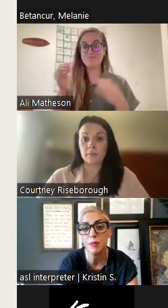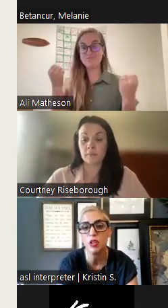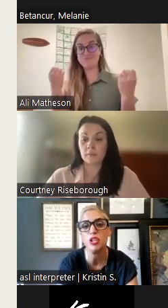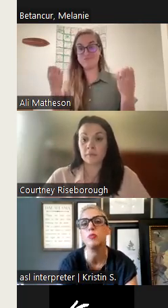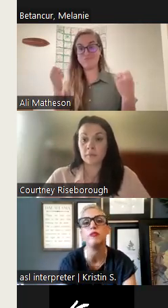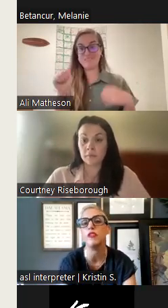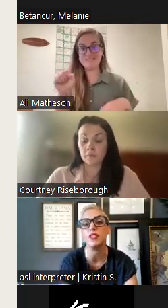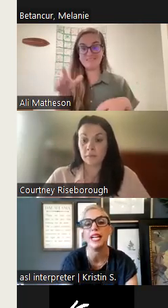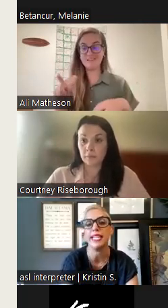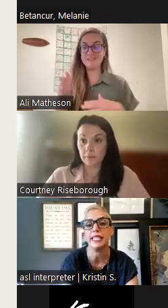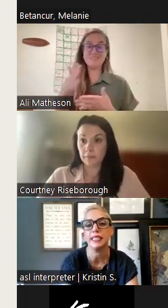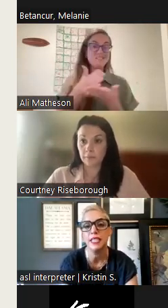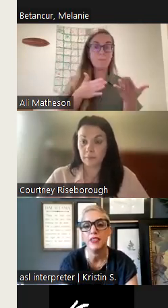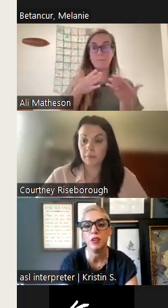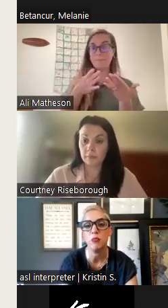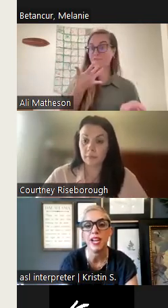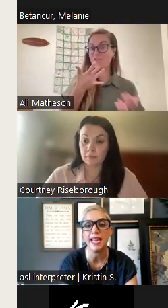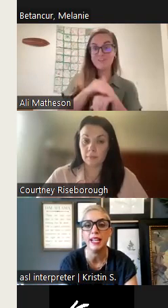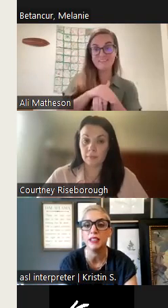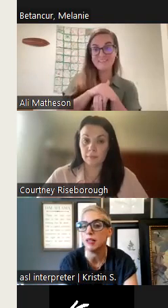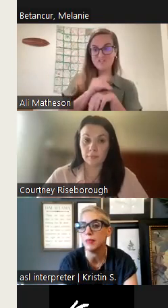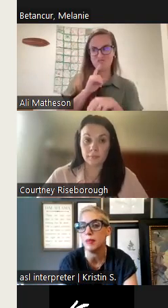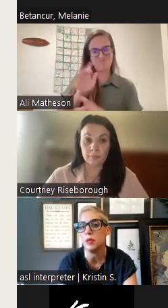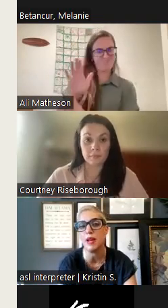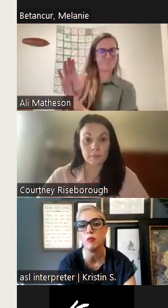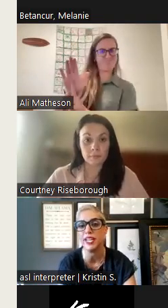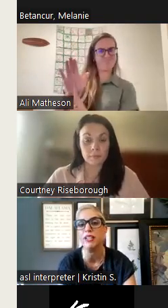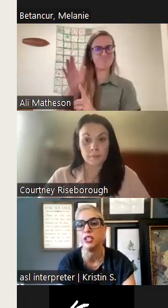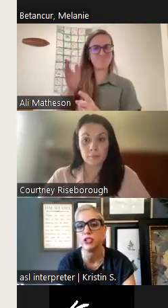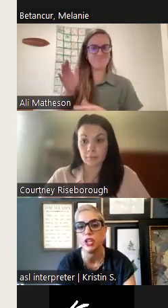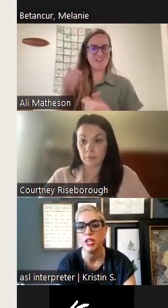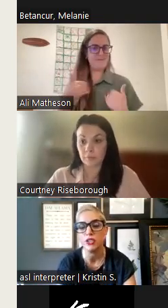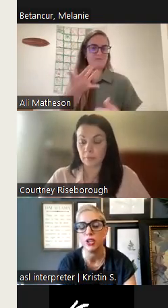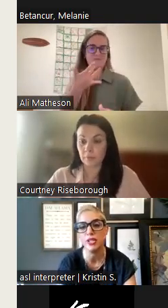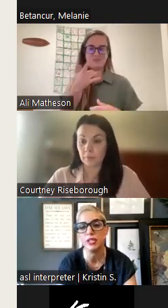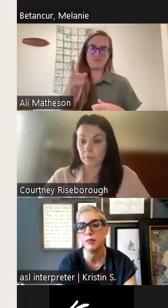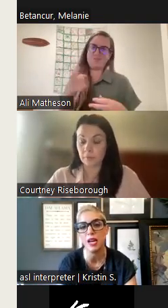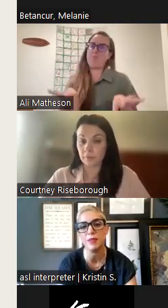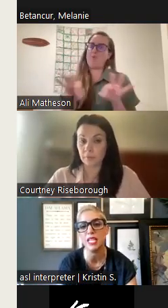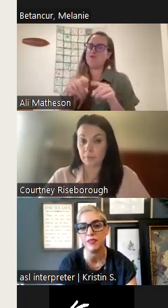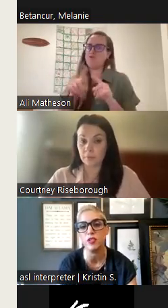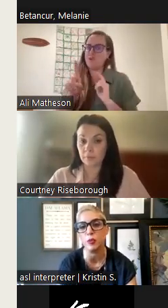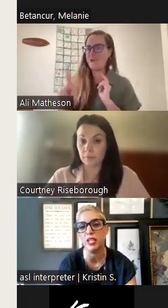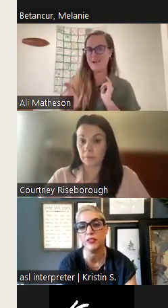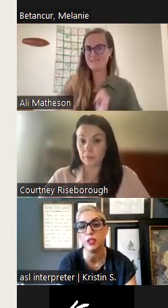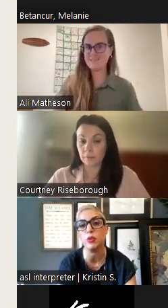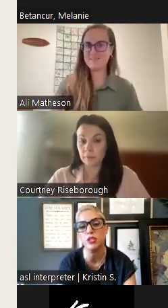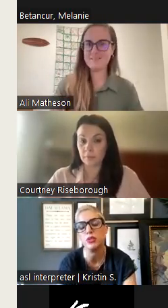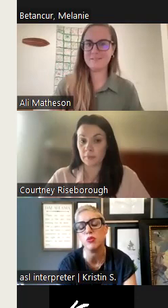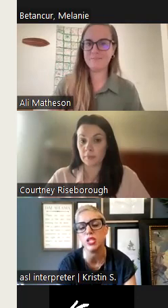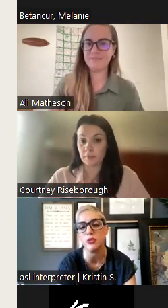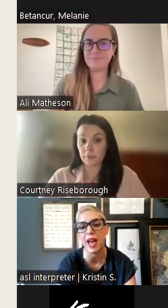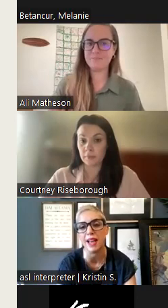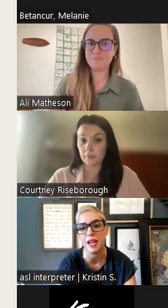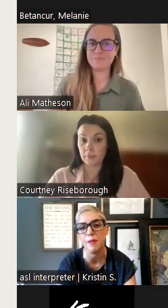Some people are going to prefer signing. They want ASL. Some people might want English. So it's going to be up to the individual.